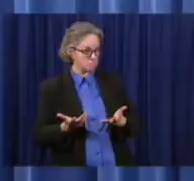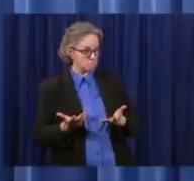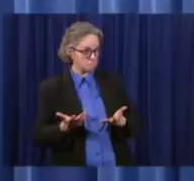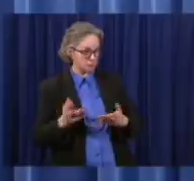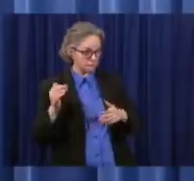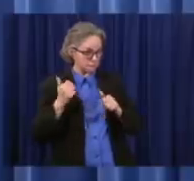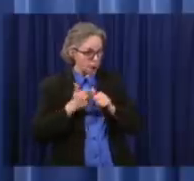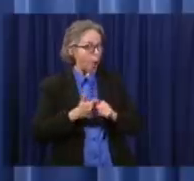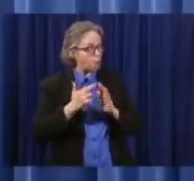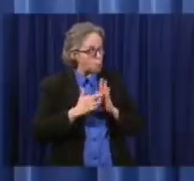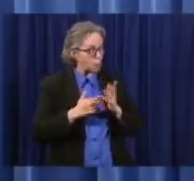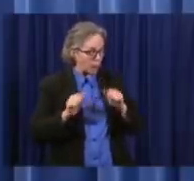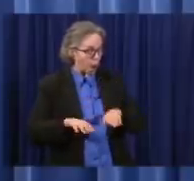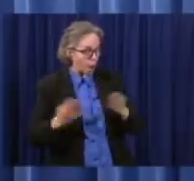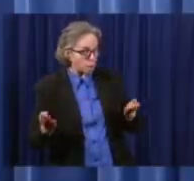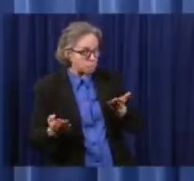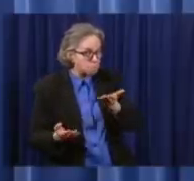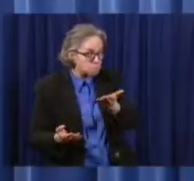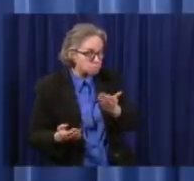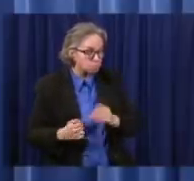rules?